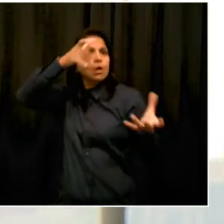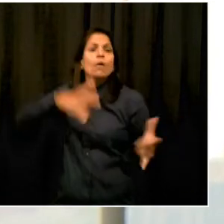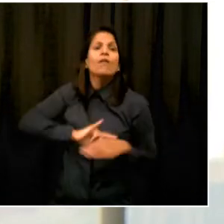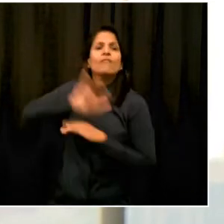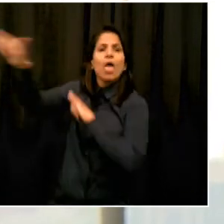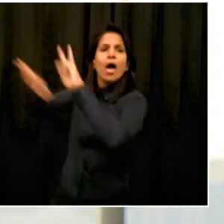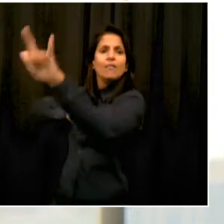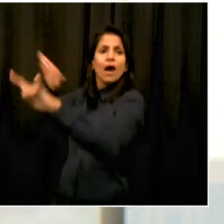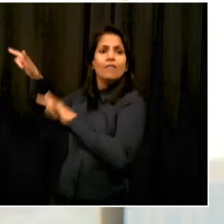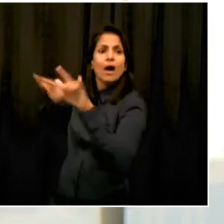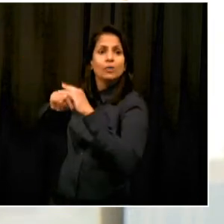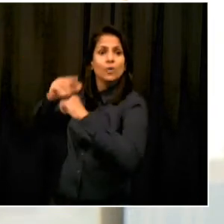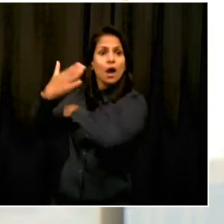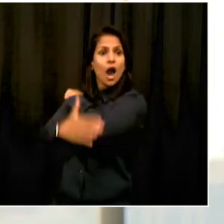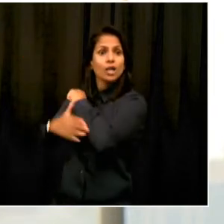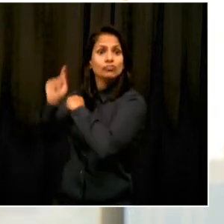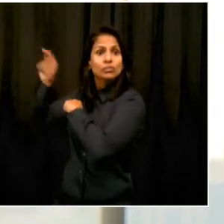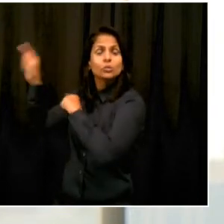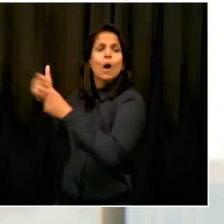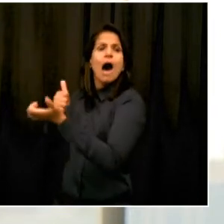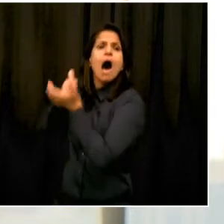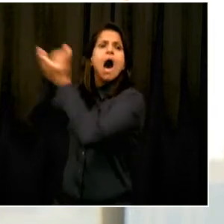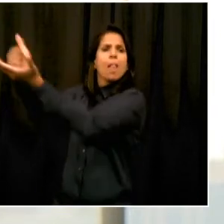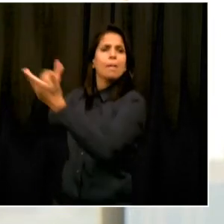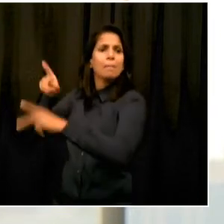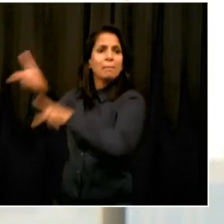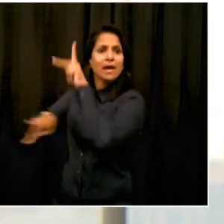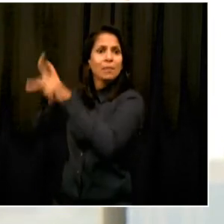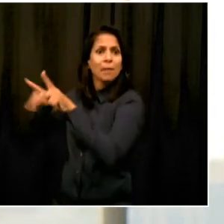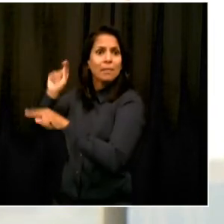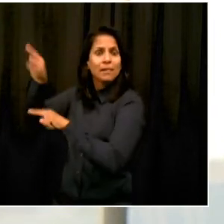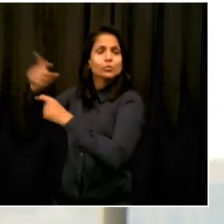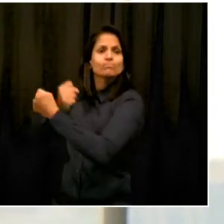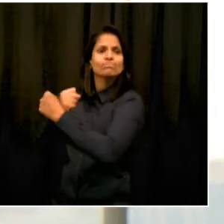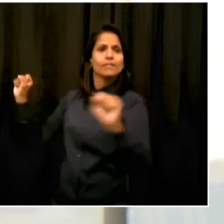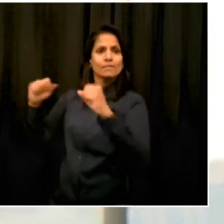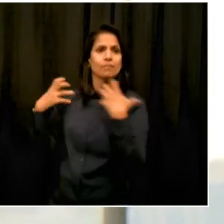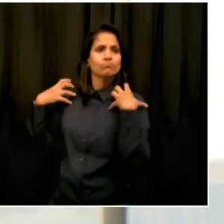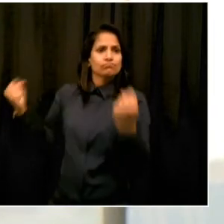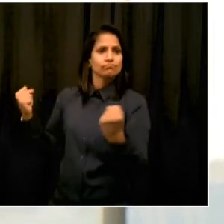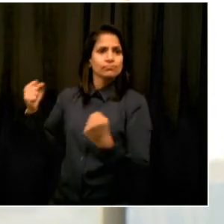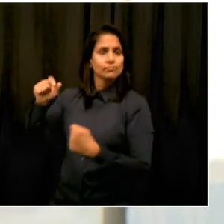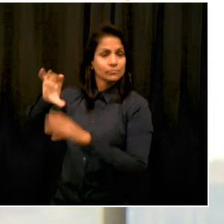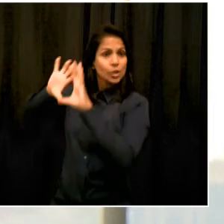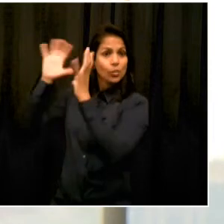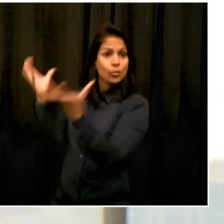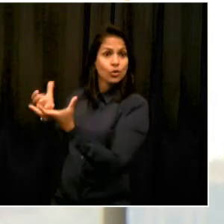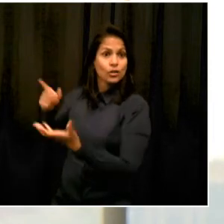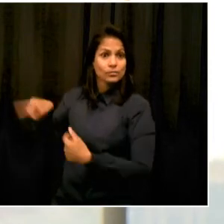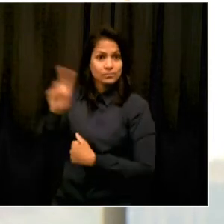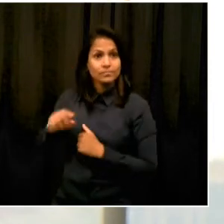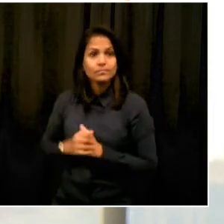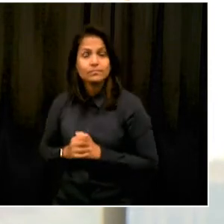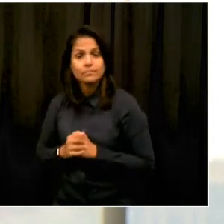unyielding health crisis that is global warming.